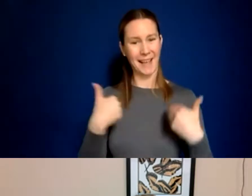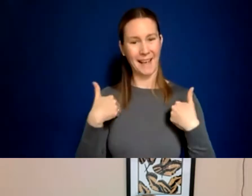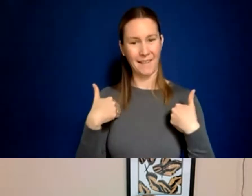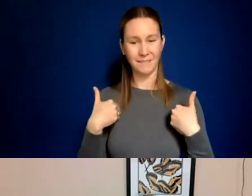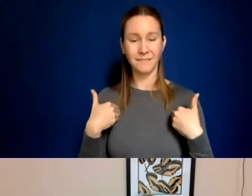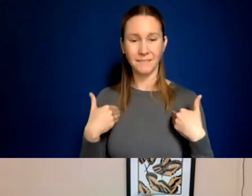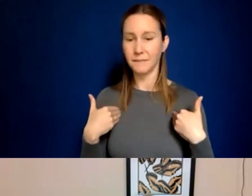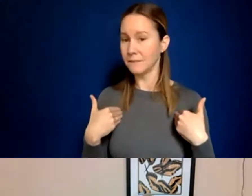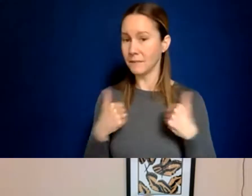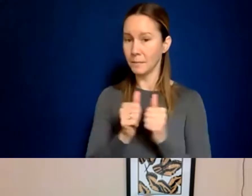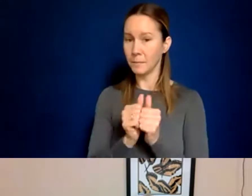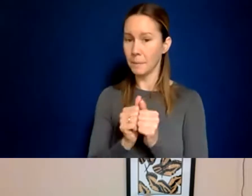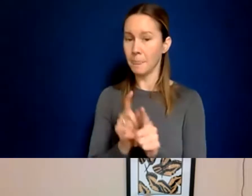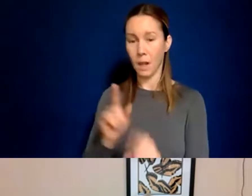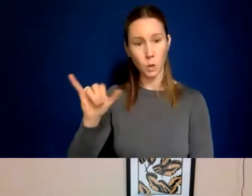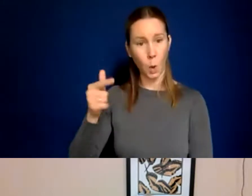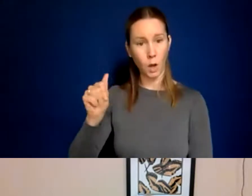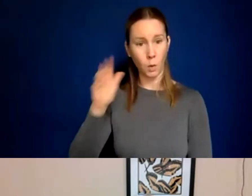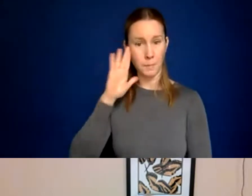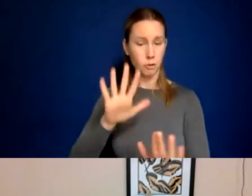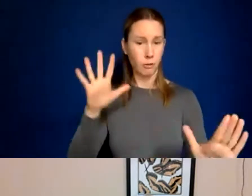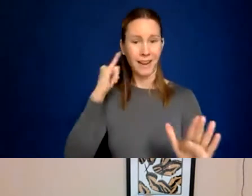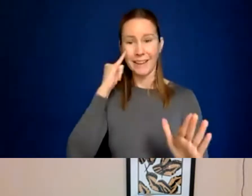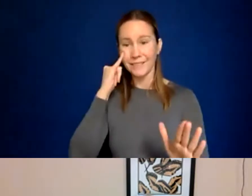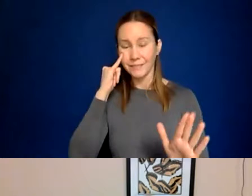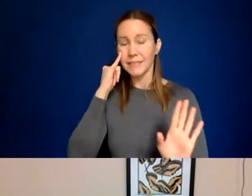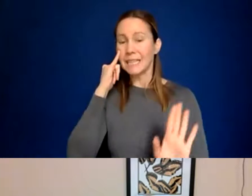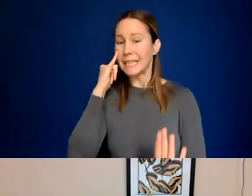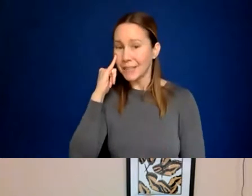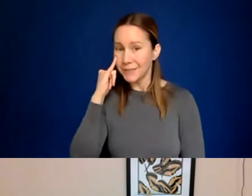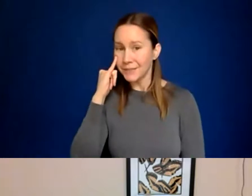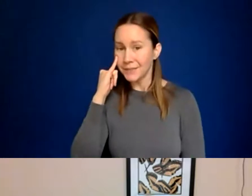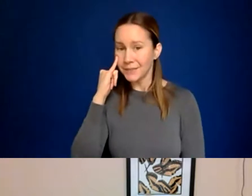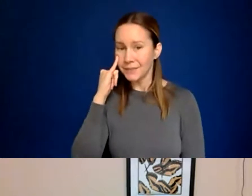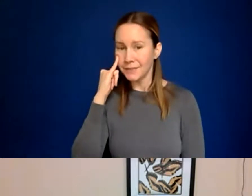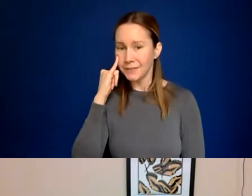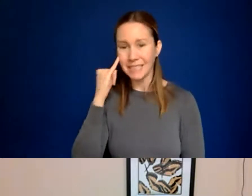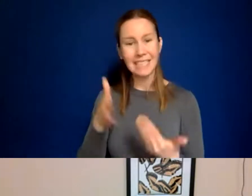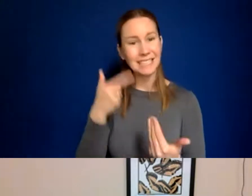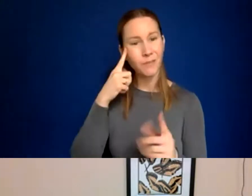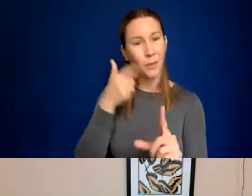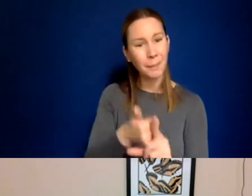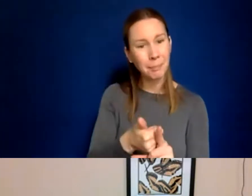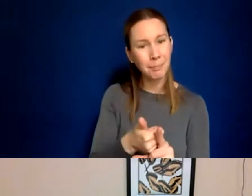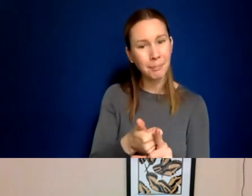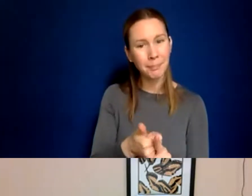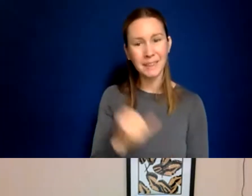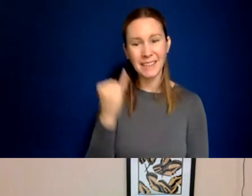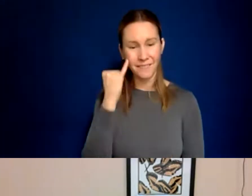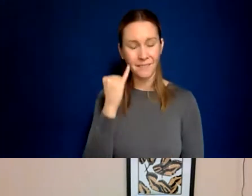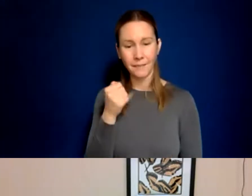right? Yoga will be great for someone if it comes easy to them. If they have been practicing yoga